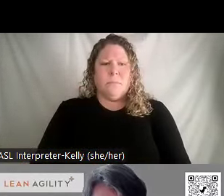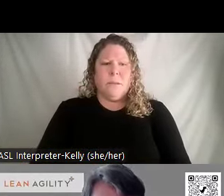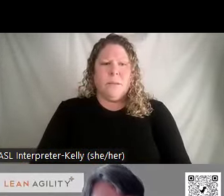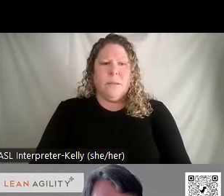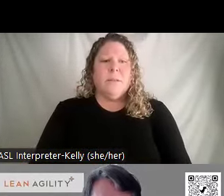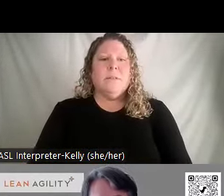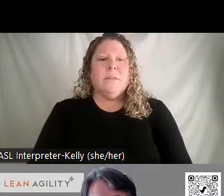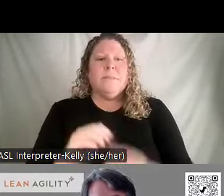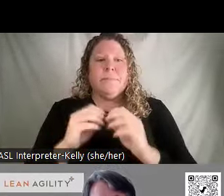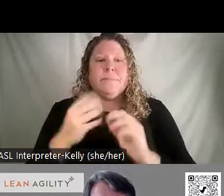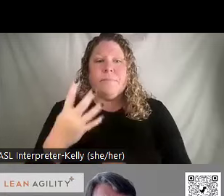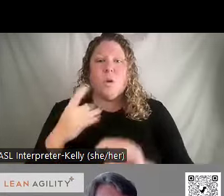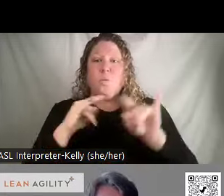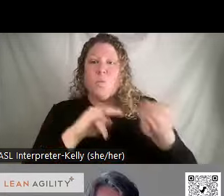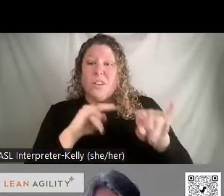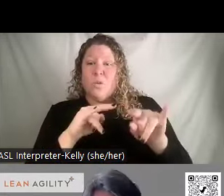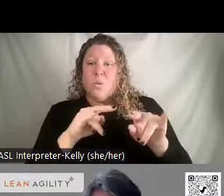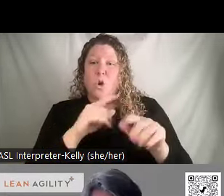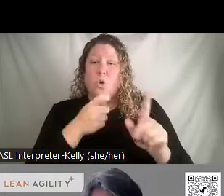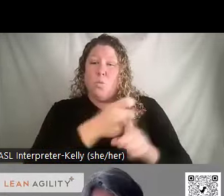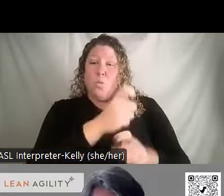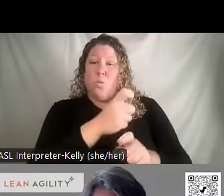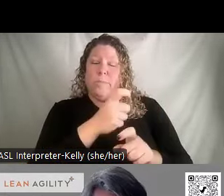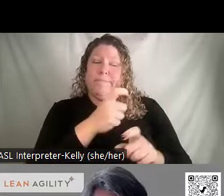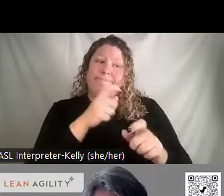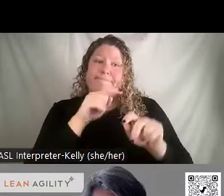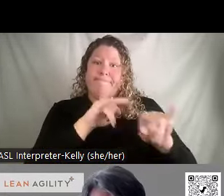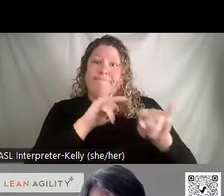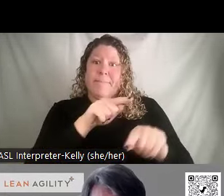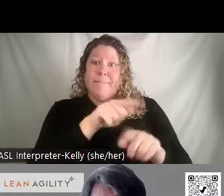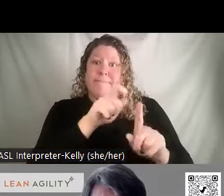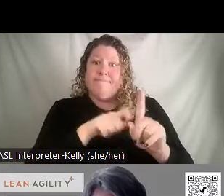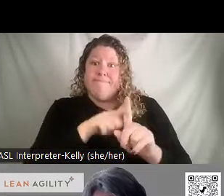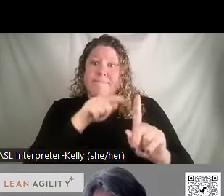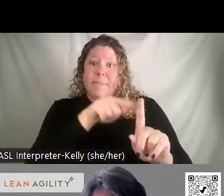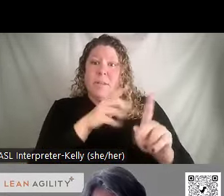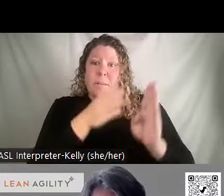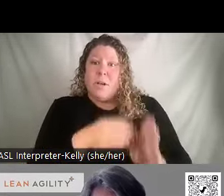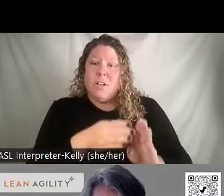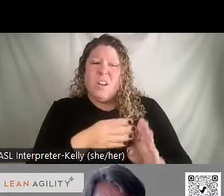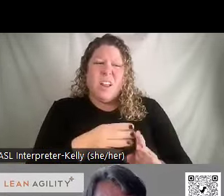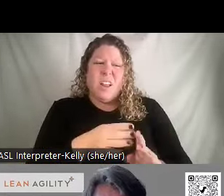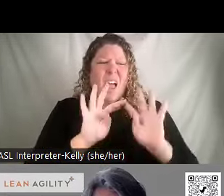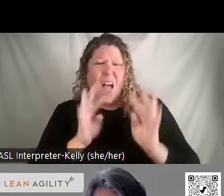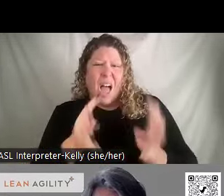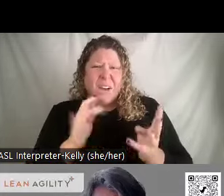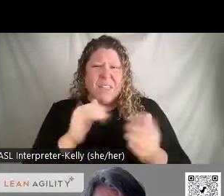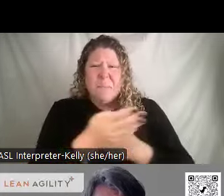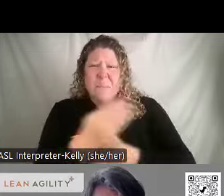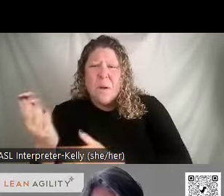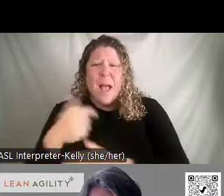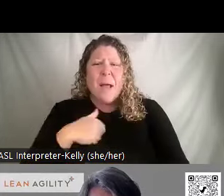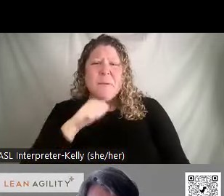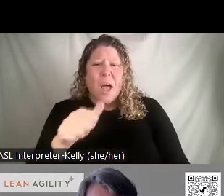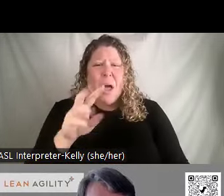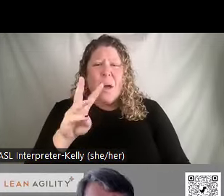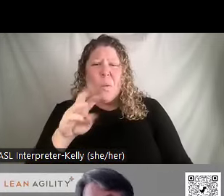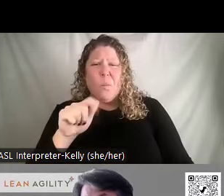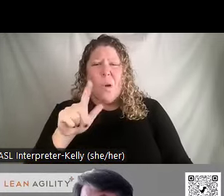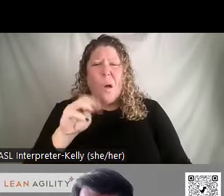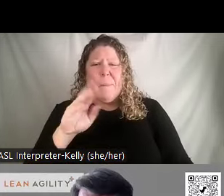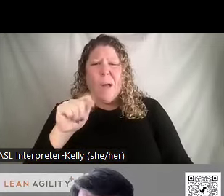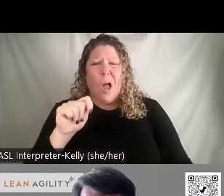ridicule, character assassination. A huddle meeting in the morning. Isn't that what they do at Walmart every morning? We're not Walmart. That's crazy. Then